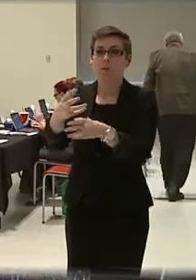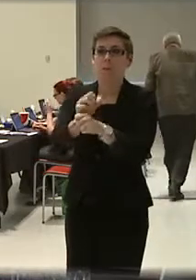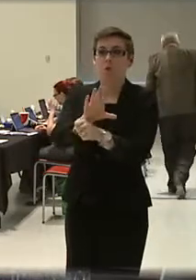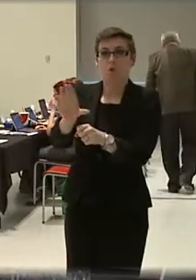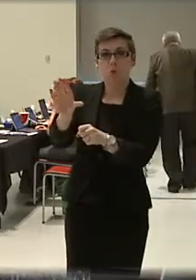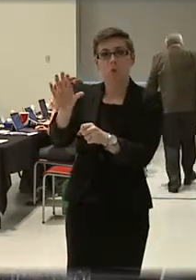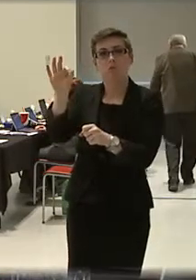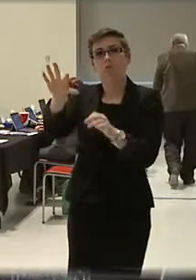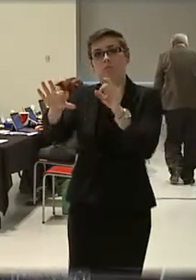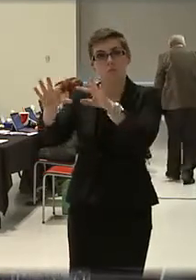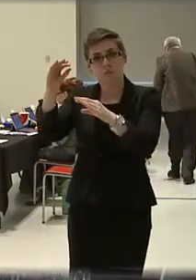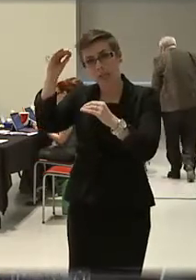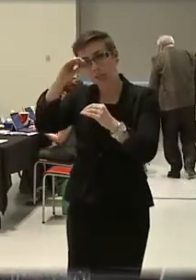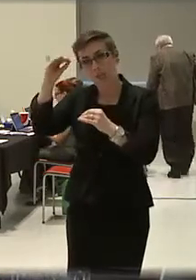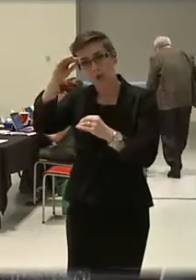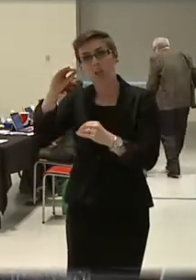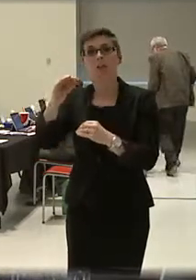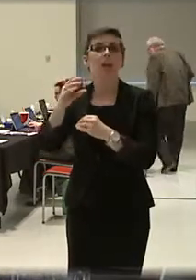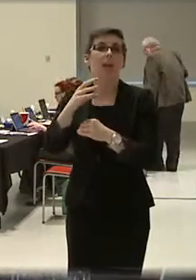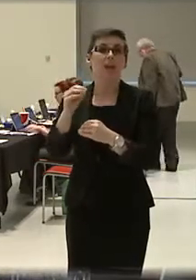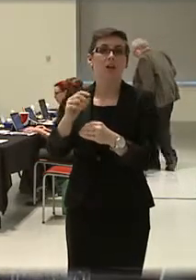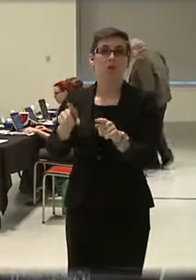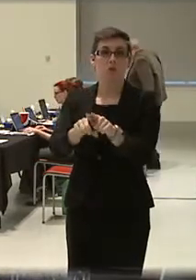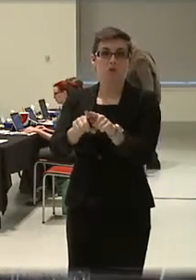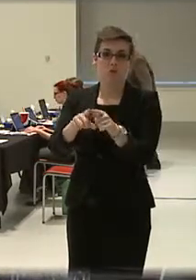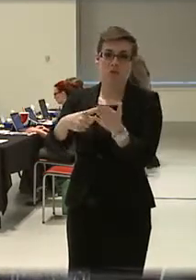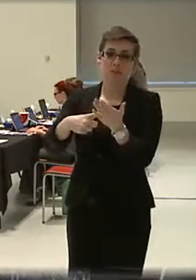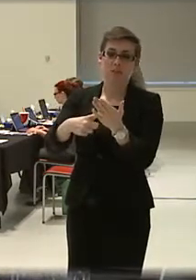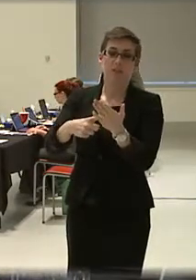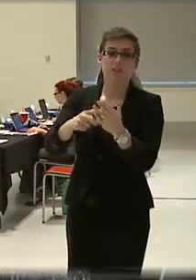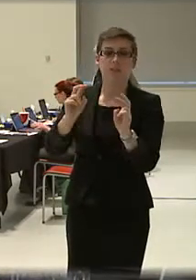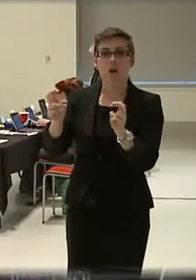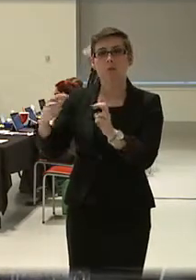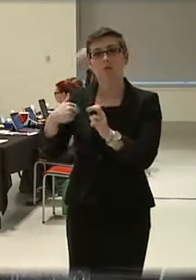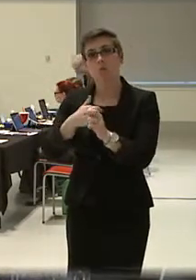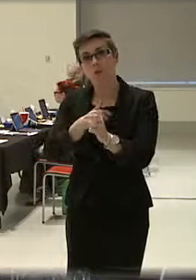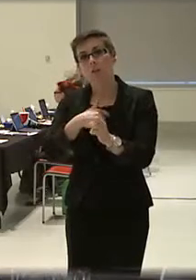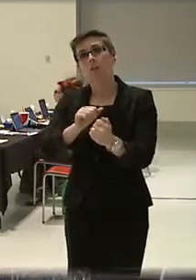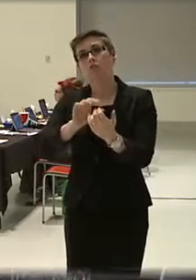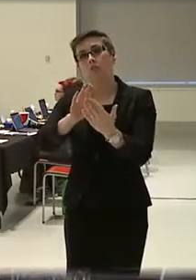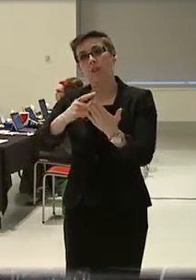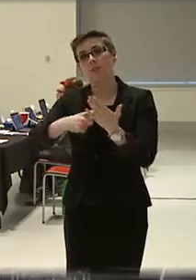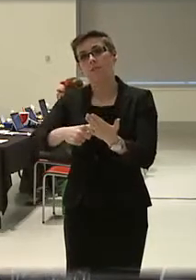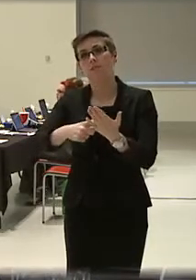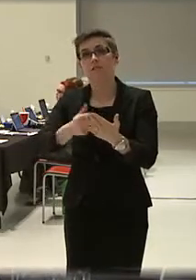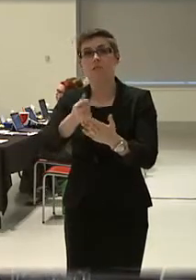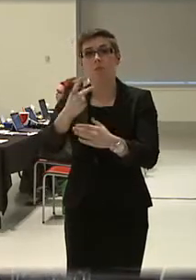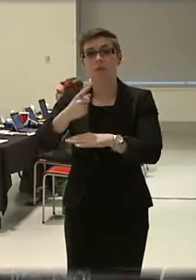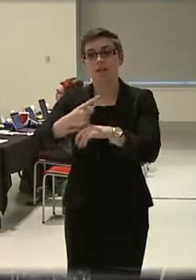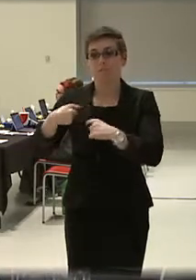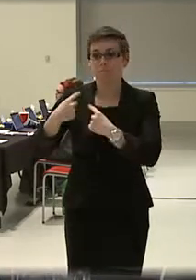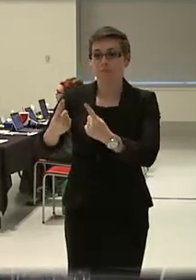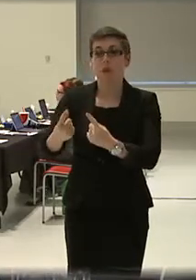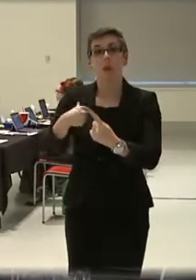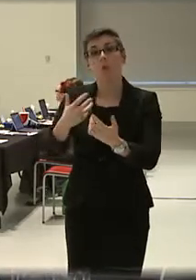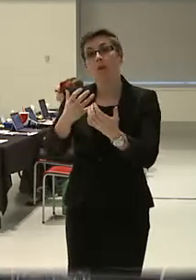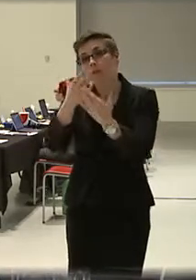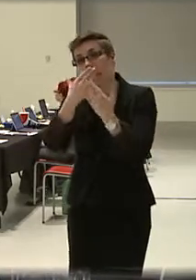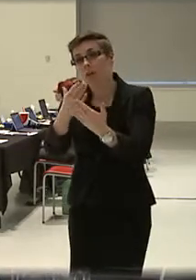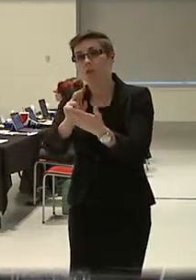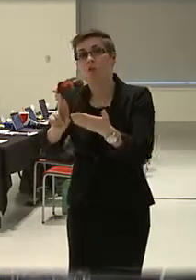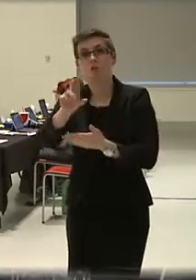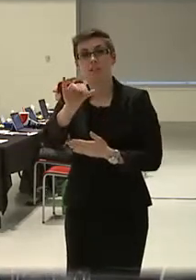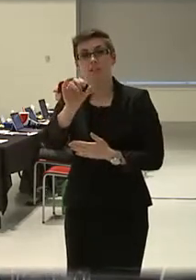this very important topics that we addressed over the past couple days. I want to thank the University of Cincinnati, the